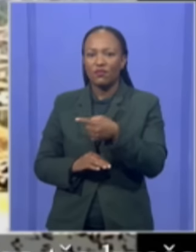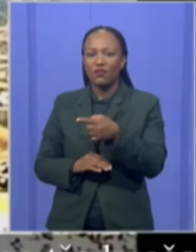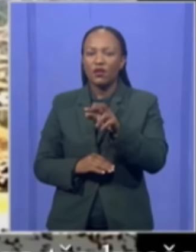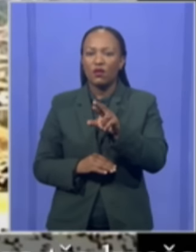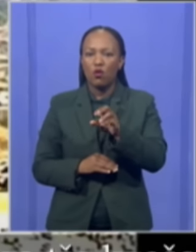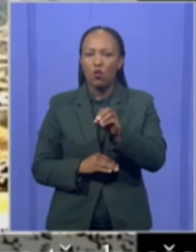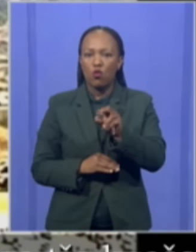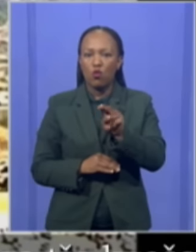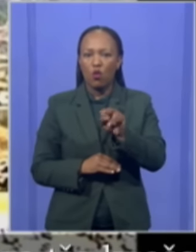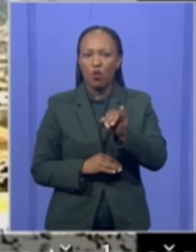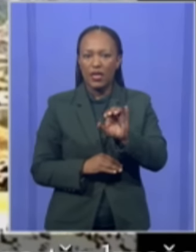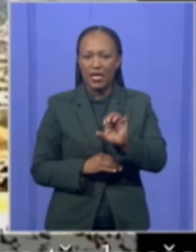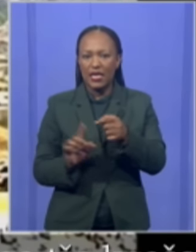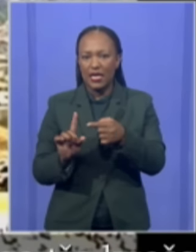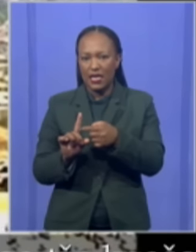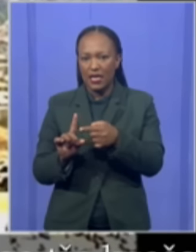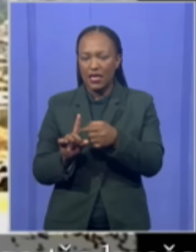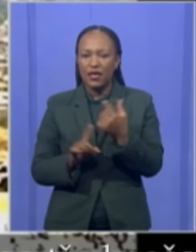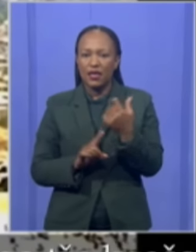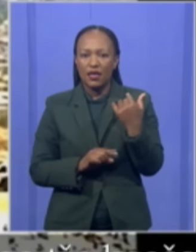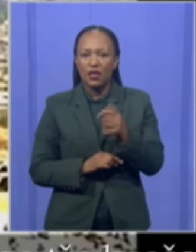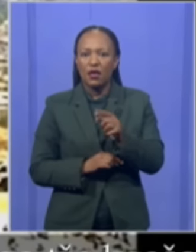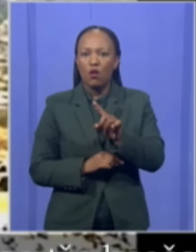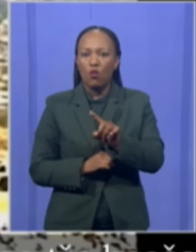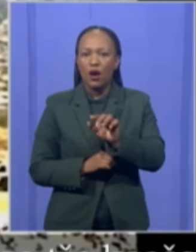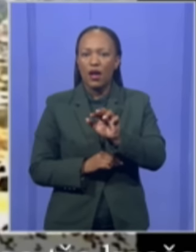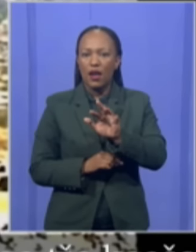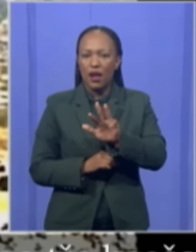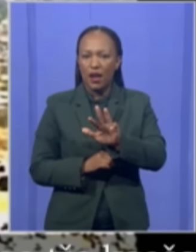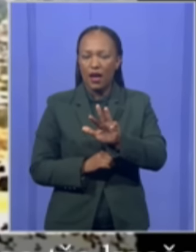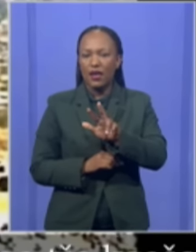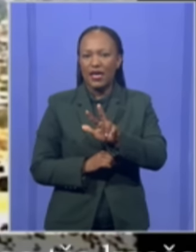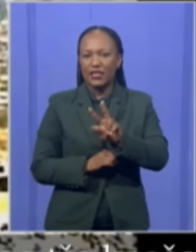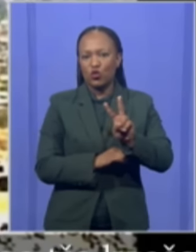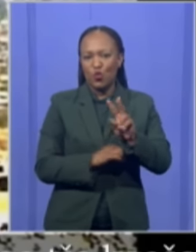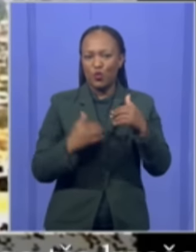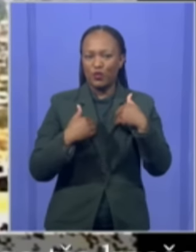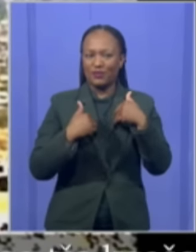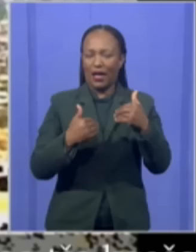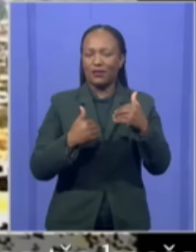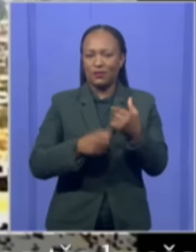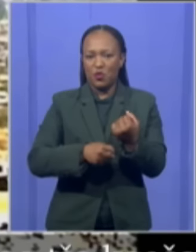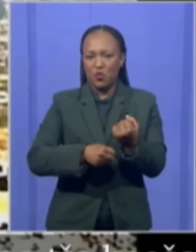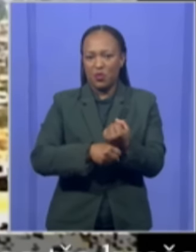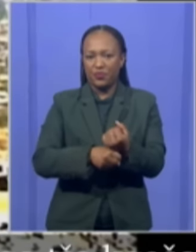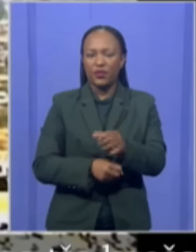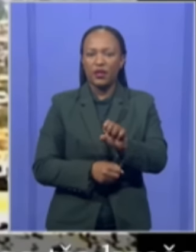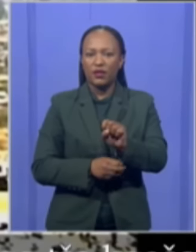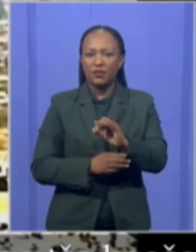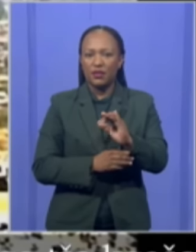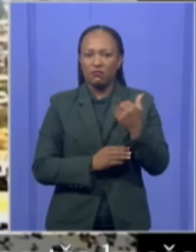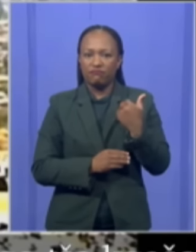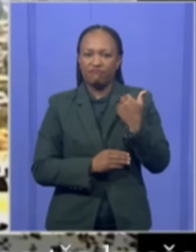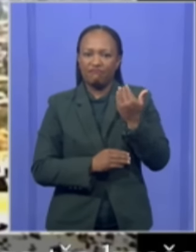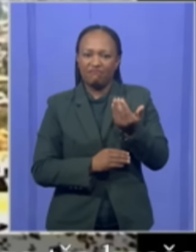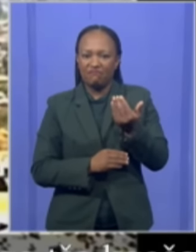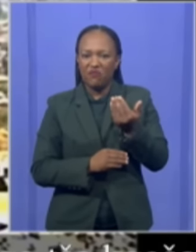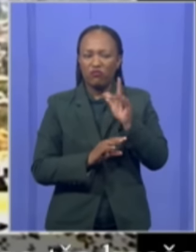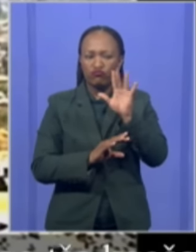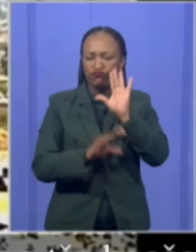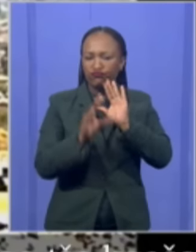le thomile leeto la lena go SABC ka 1982 ke ditlhotlho dife tse e leng gore le itemogetše tsona kudu ge e be le kgobokanya ditaba